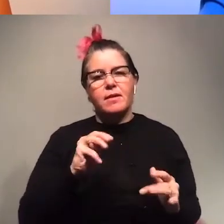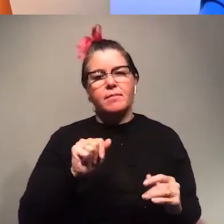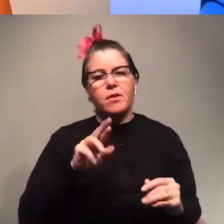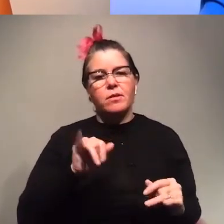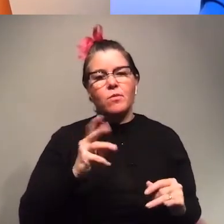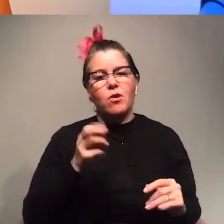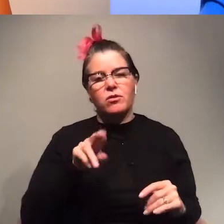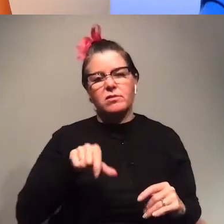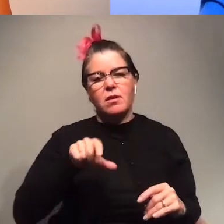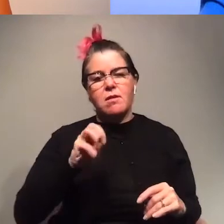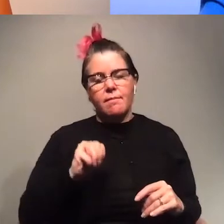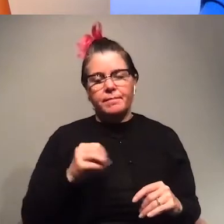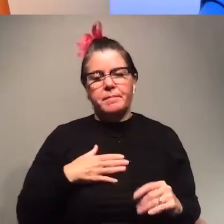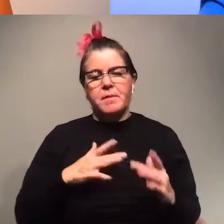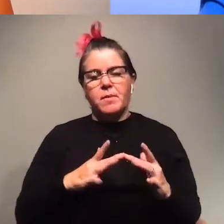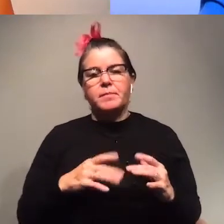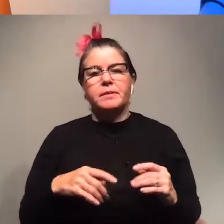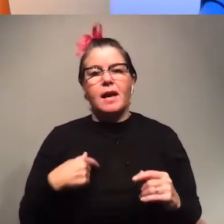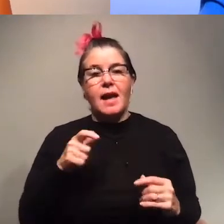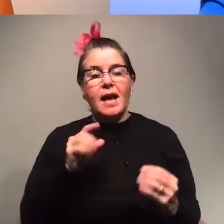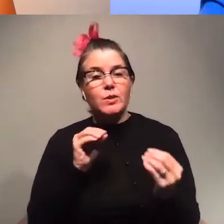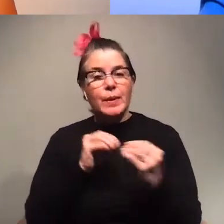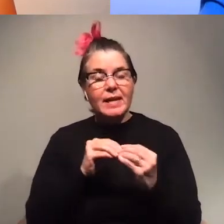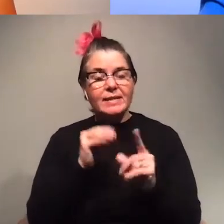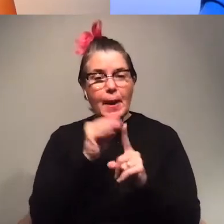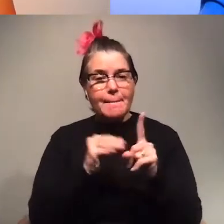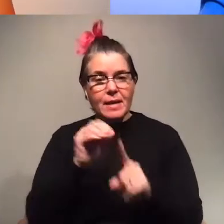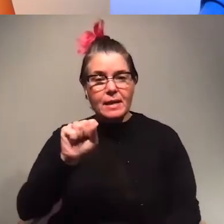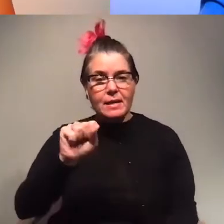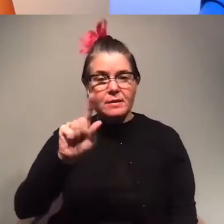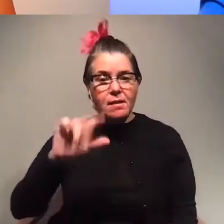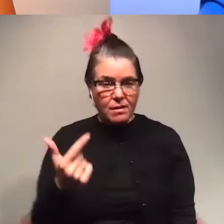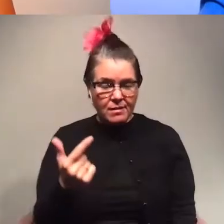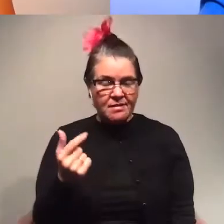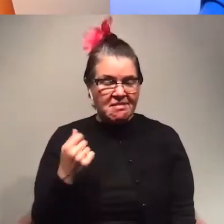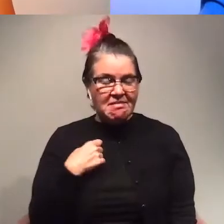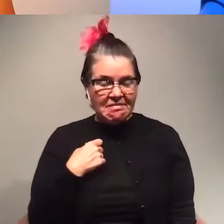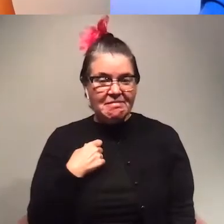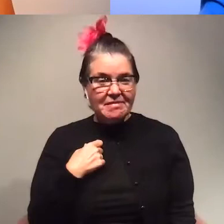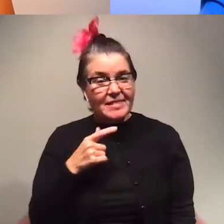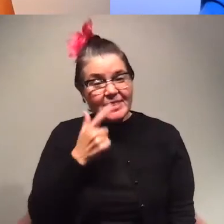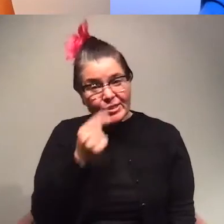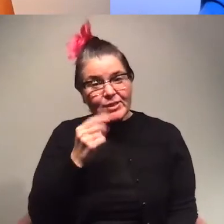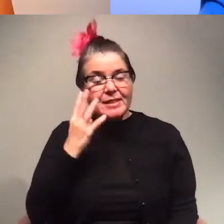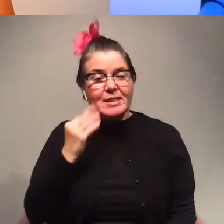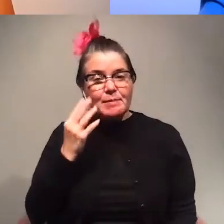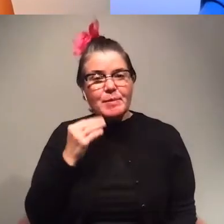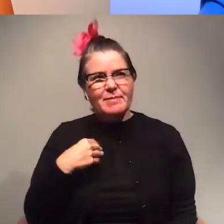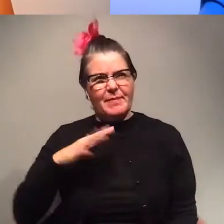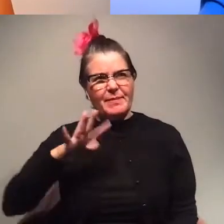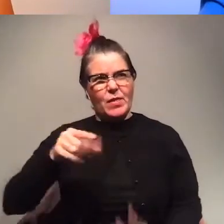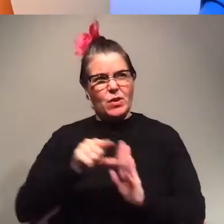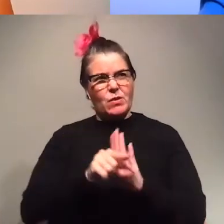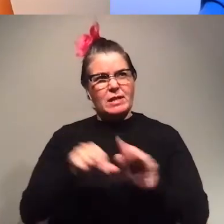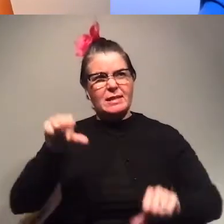But it was when I had to kiss a banana slug. And that was an interesting experience. I think it was 5th grade science